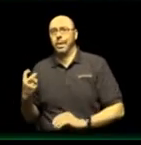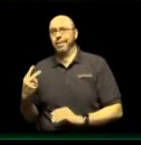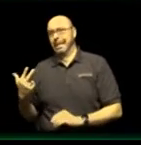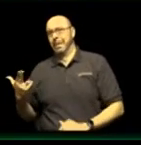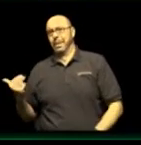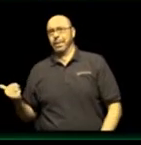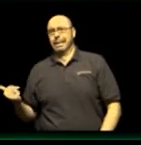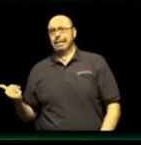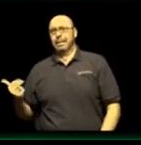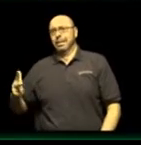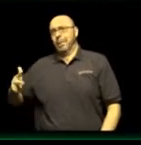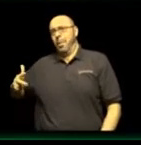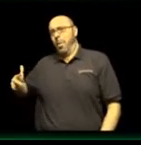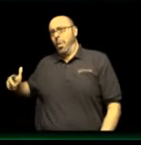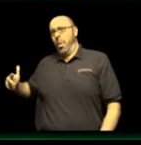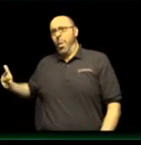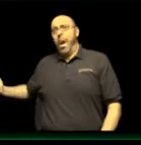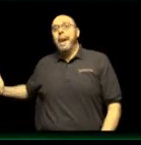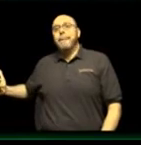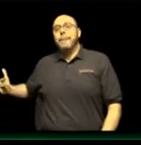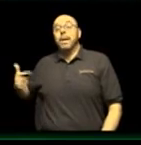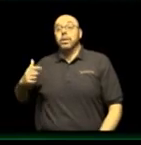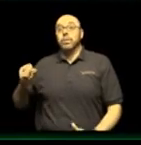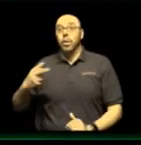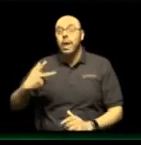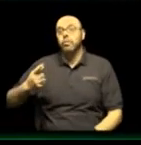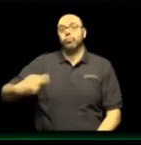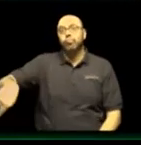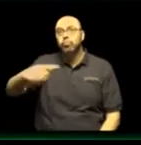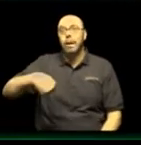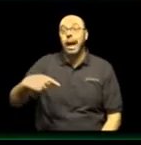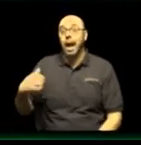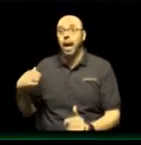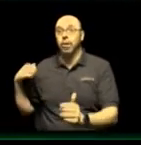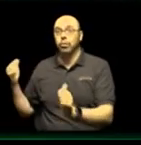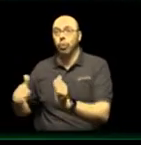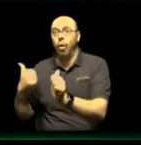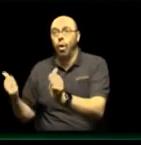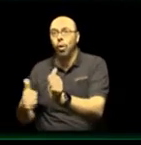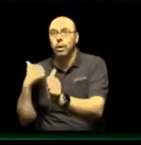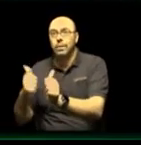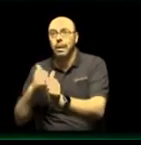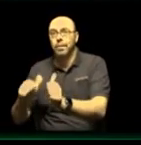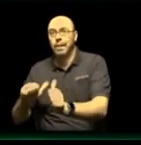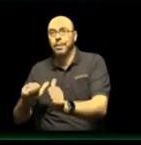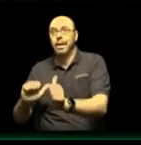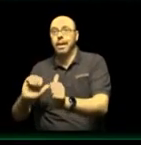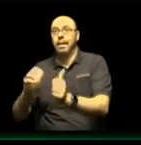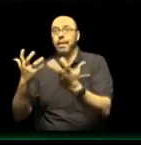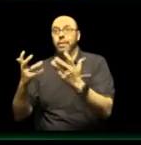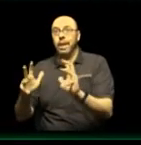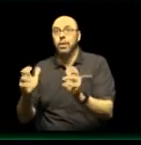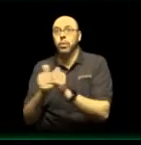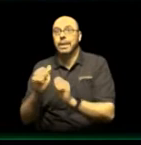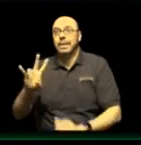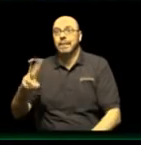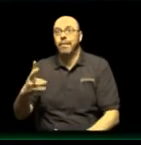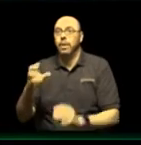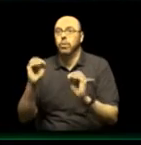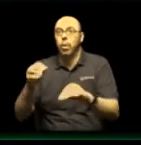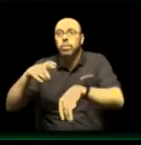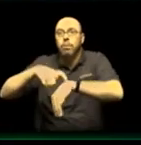13th. So in race, I caught up to being 7th. No touching,